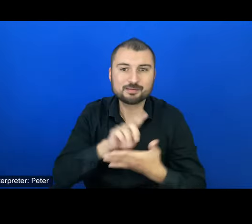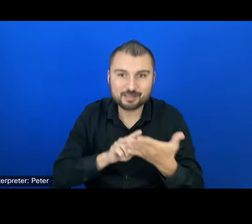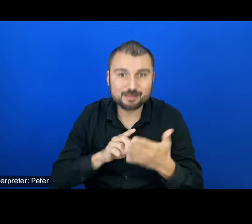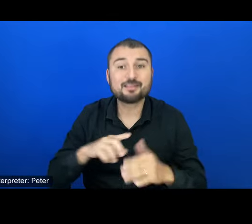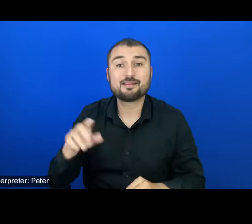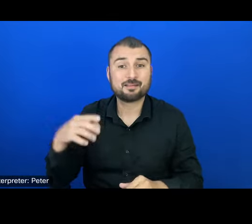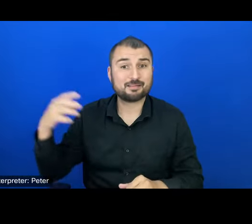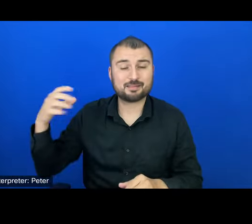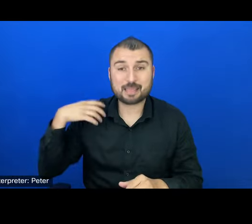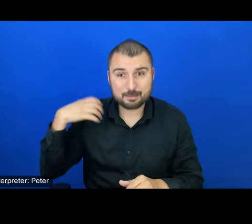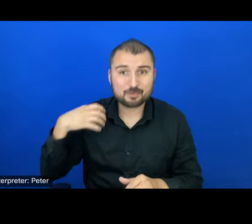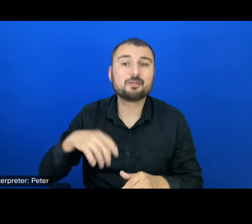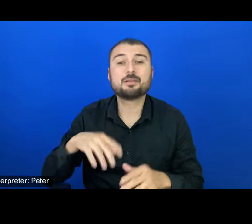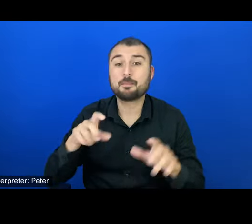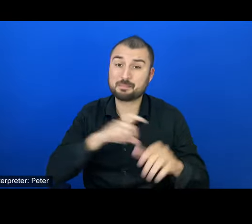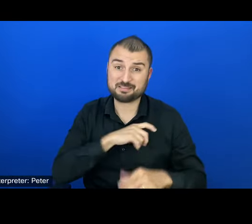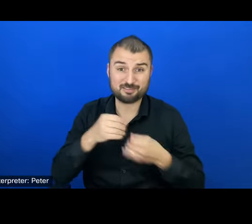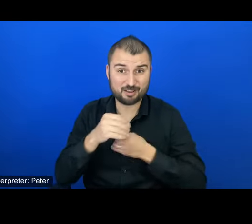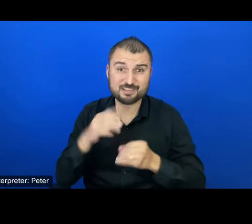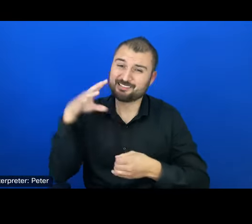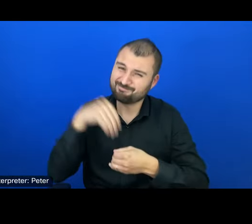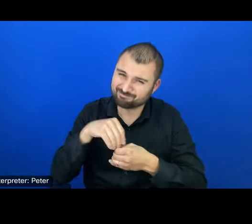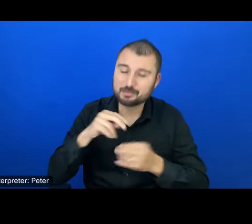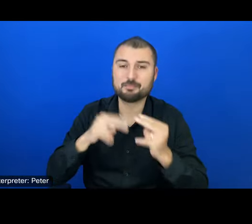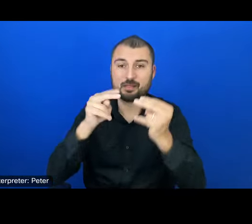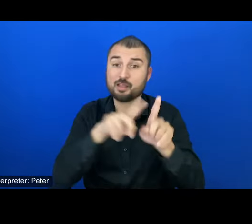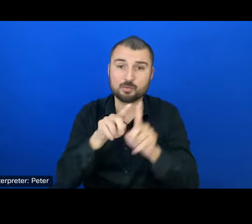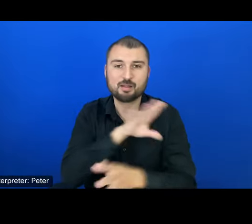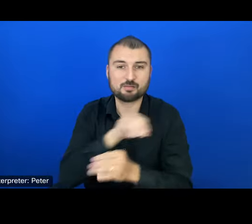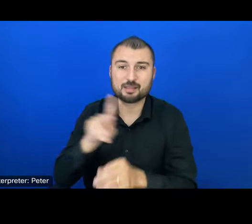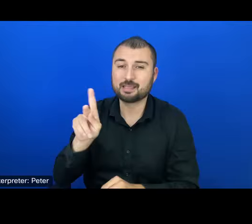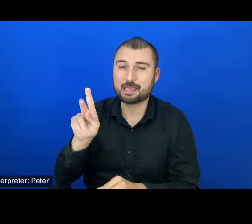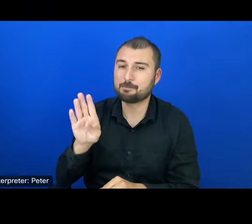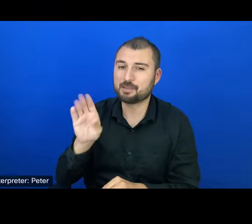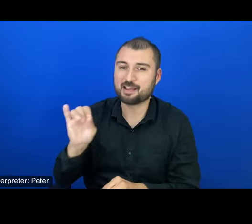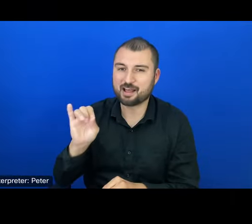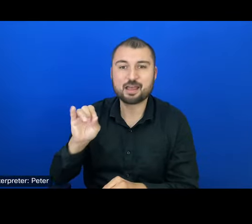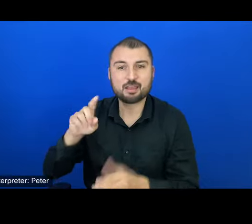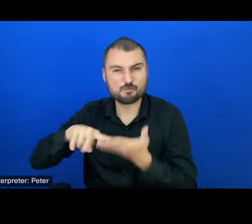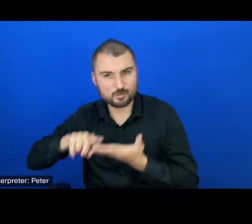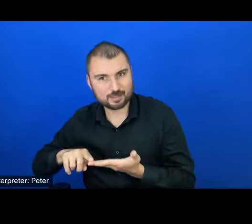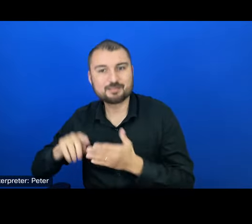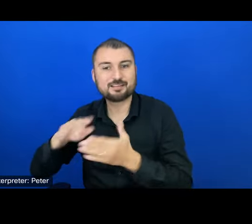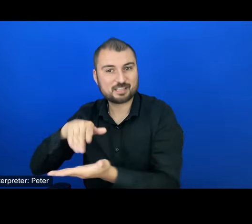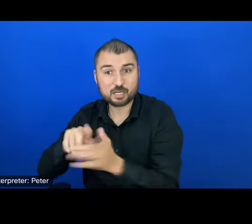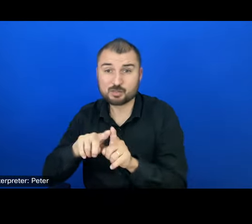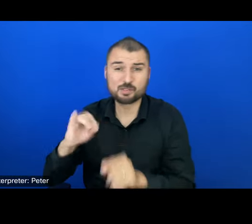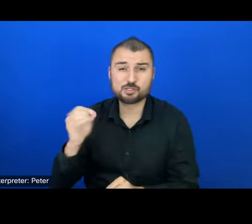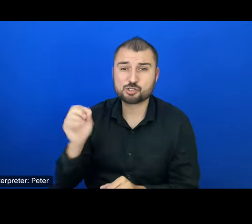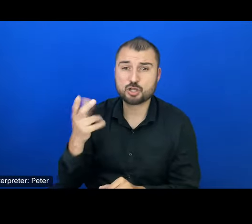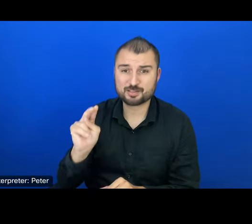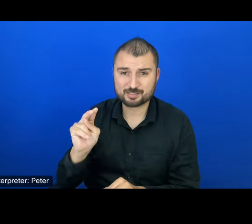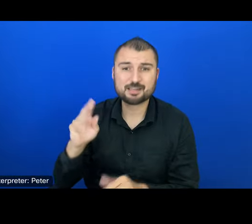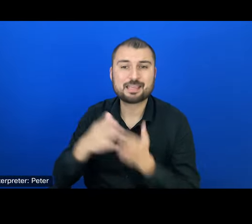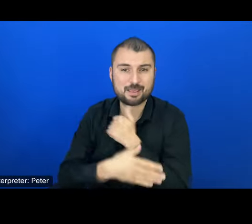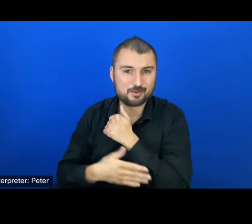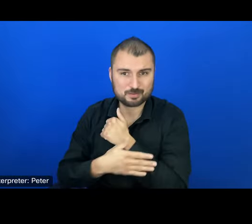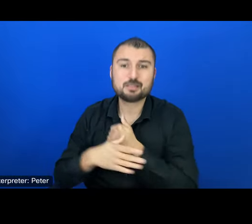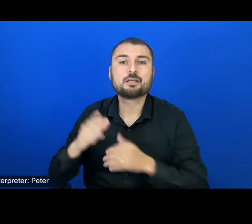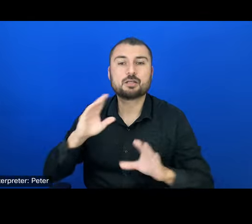Police Office inside that building. They were also involved in the KBI Forensics Center and the Johnson County Emergency Communications Center.